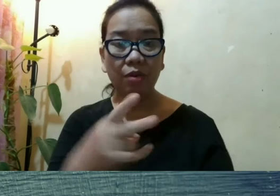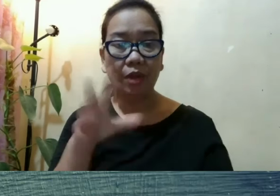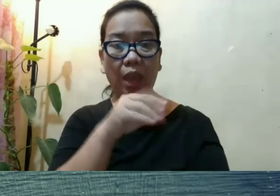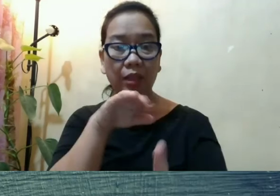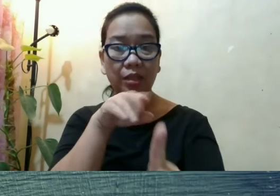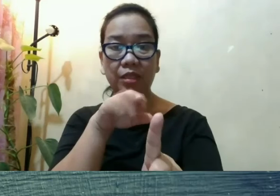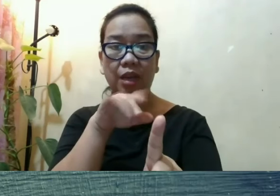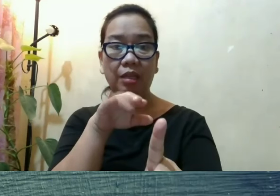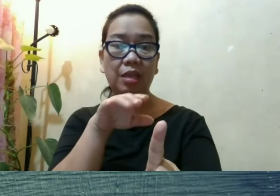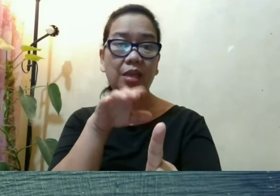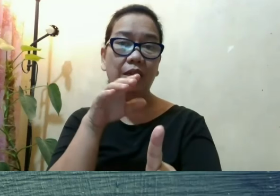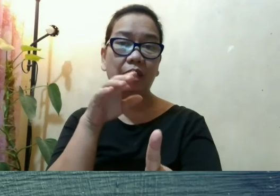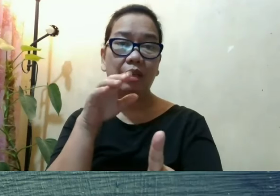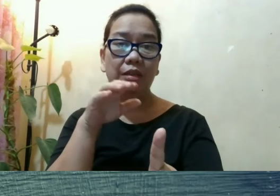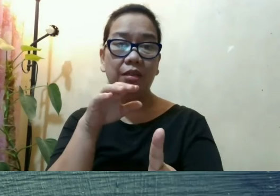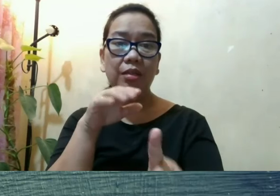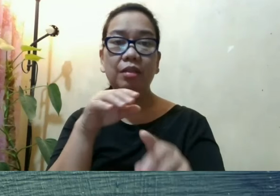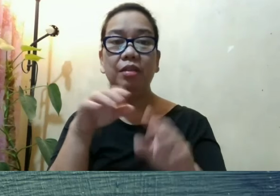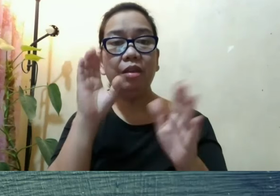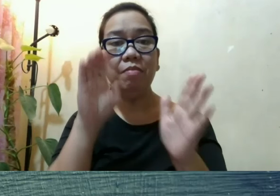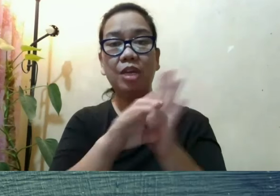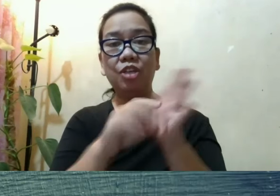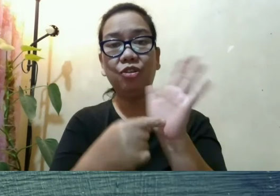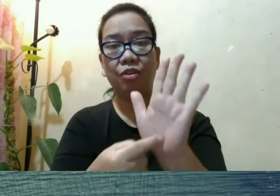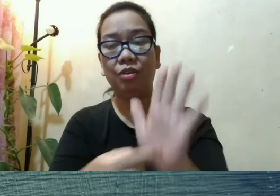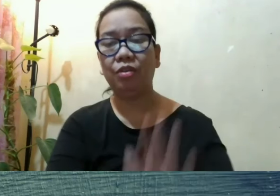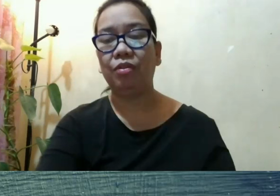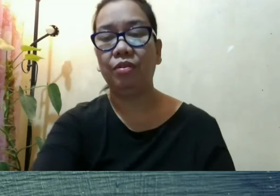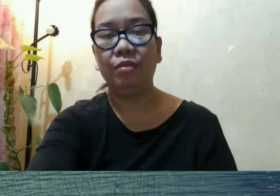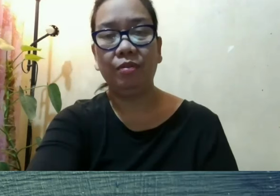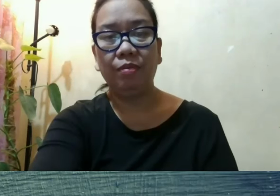We look and we study the image,